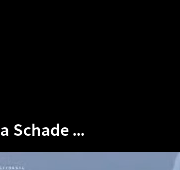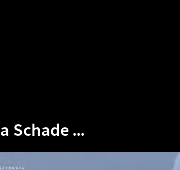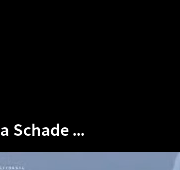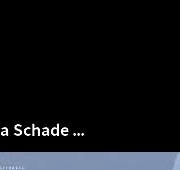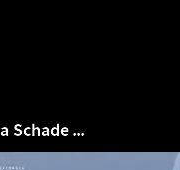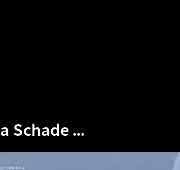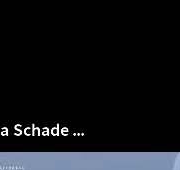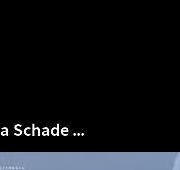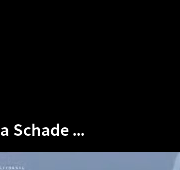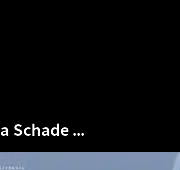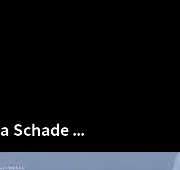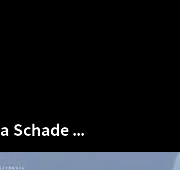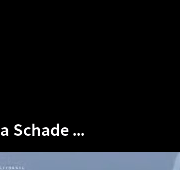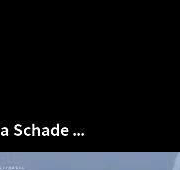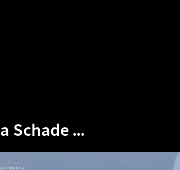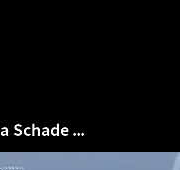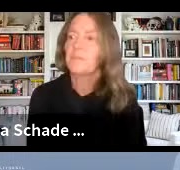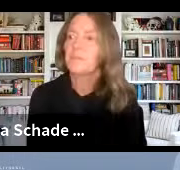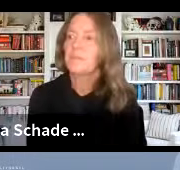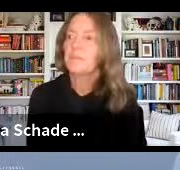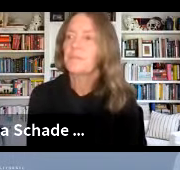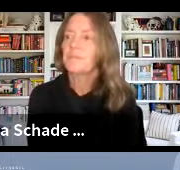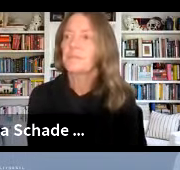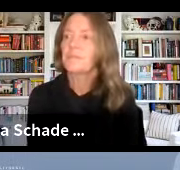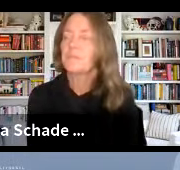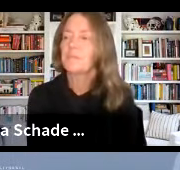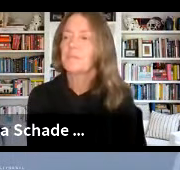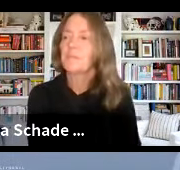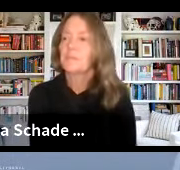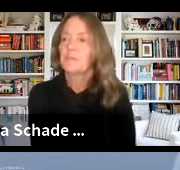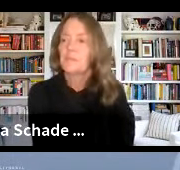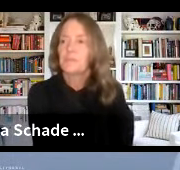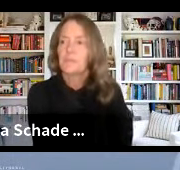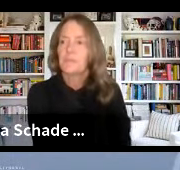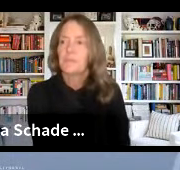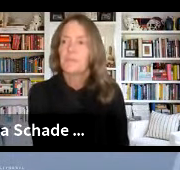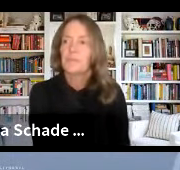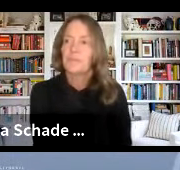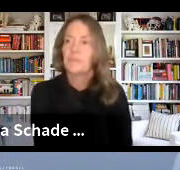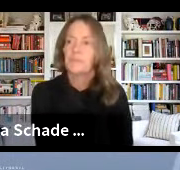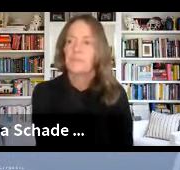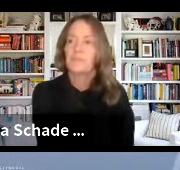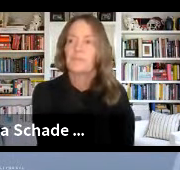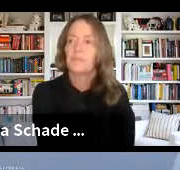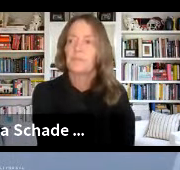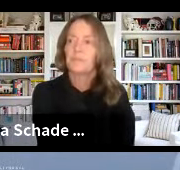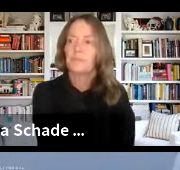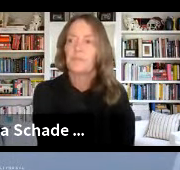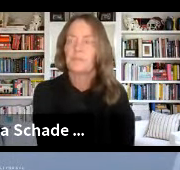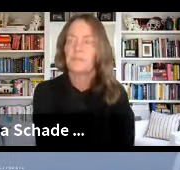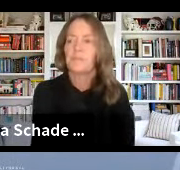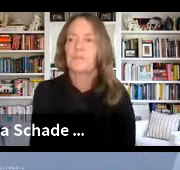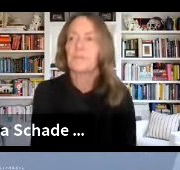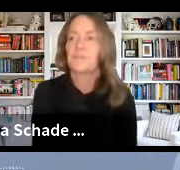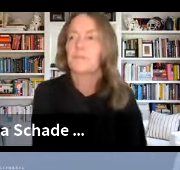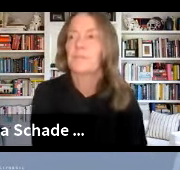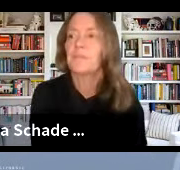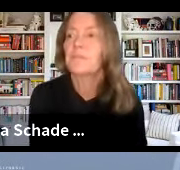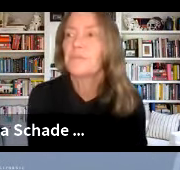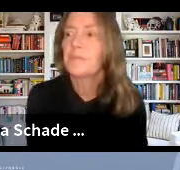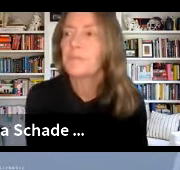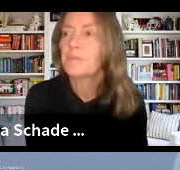people self-identify that they have a disability or chronic health condition. I recognize that you're not going to get perfect data, but some data is